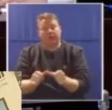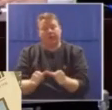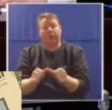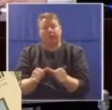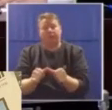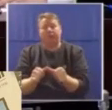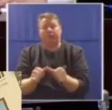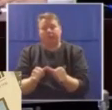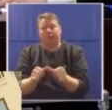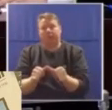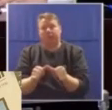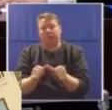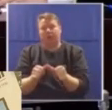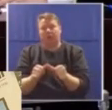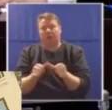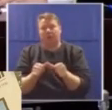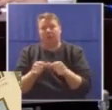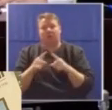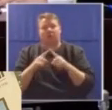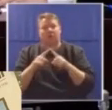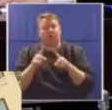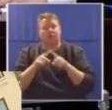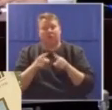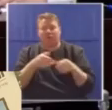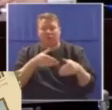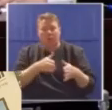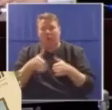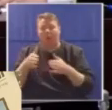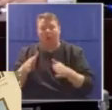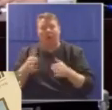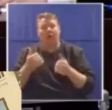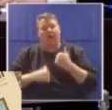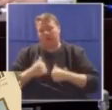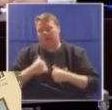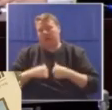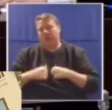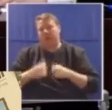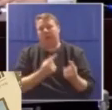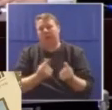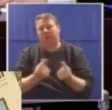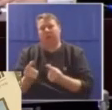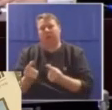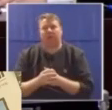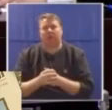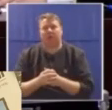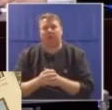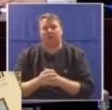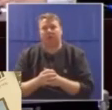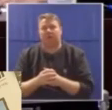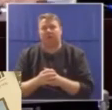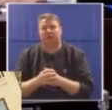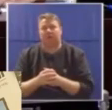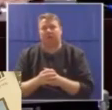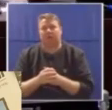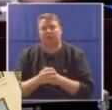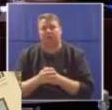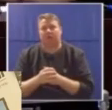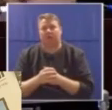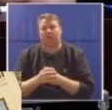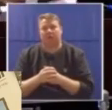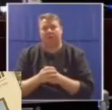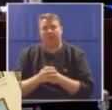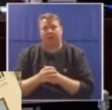to take a number of measures and actions on a continuous basis. When I stood here